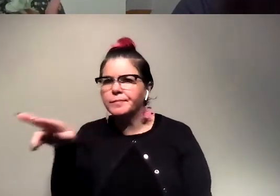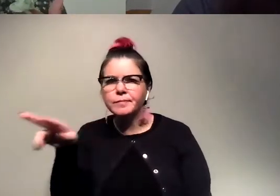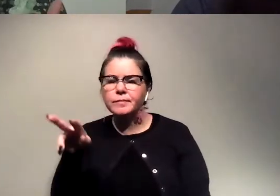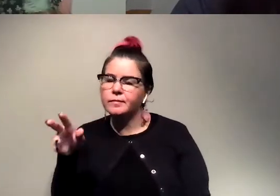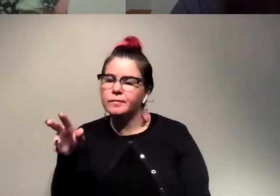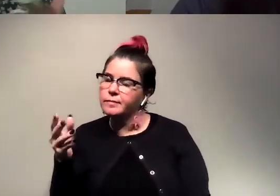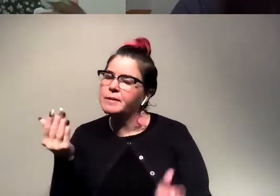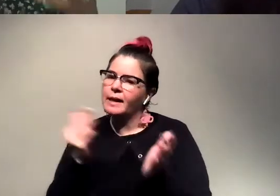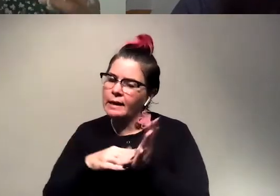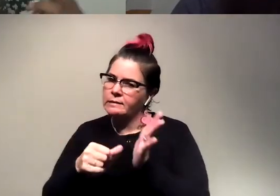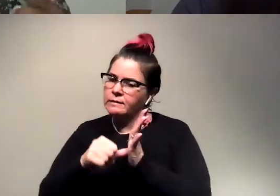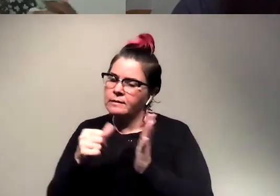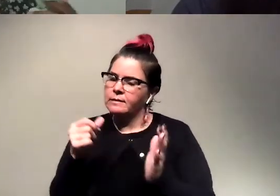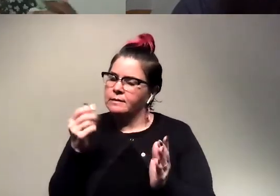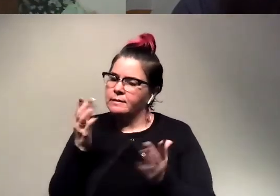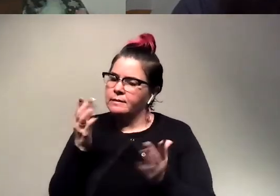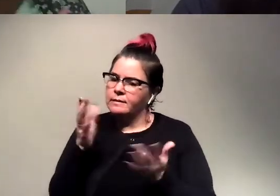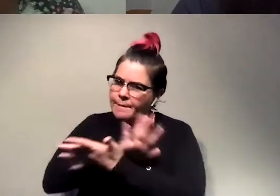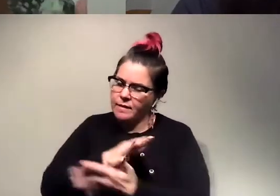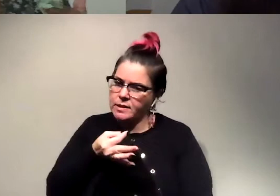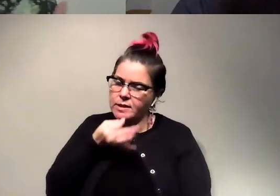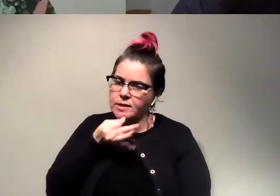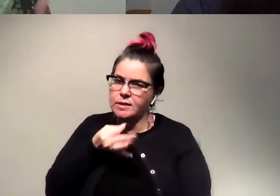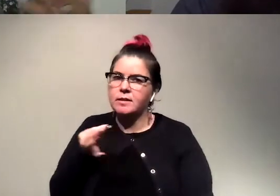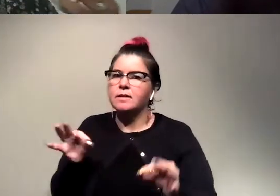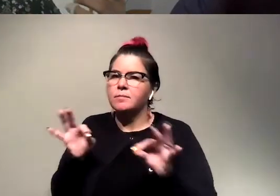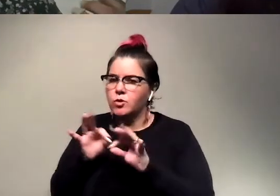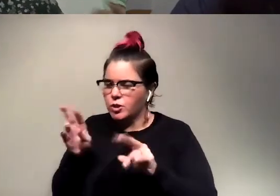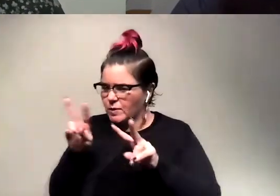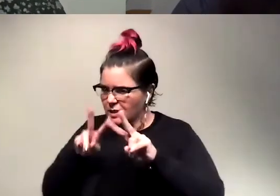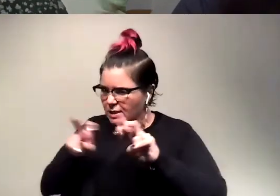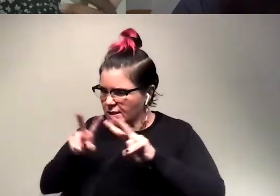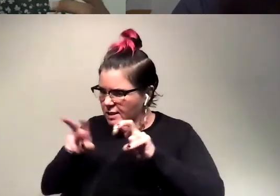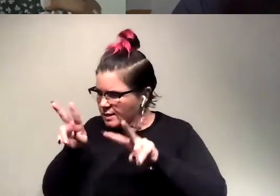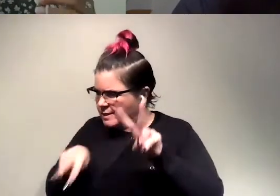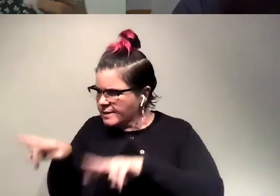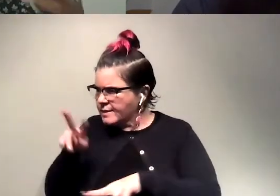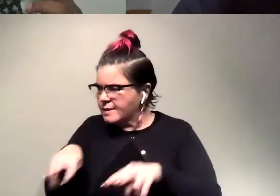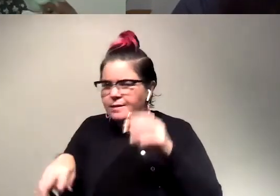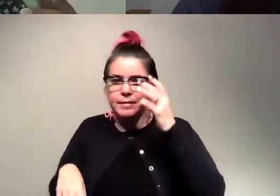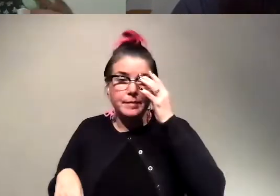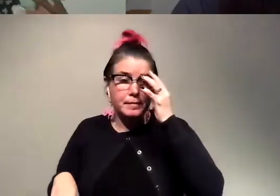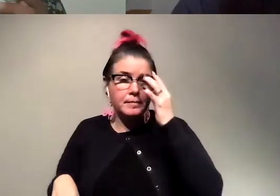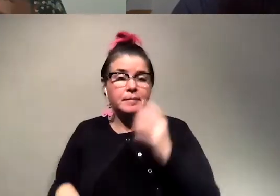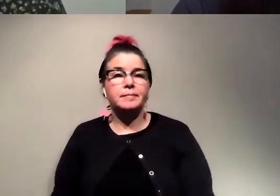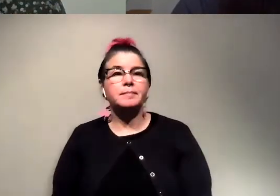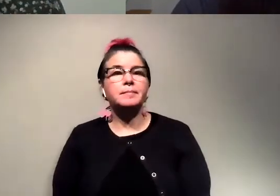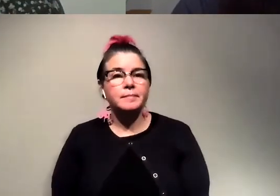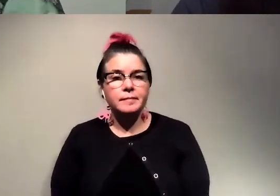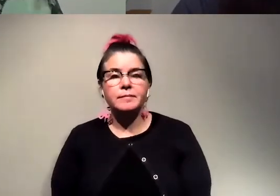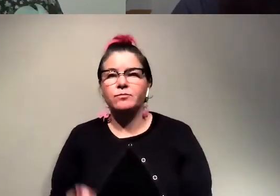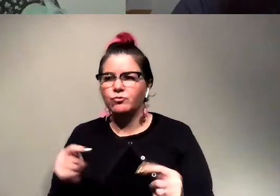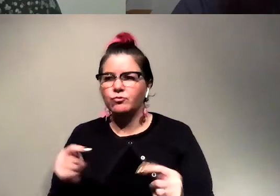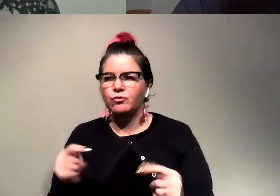at camouflaging. So you want to make sure that you look at the area properly, Mm-hmm. and you try your best to see if you can